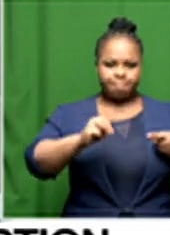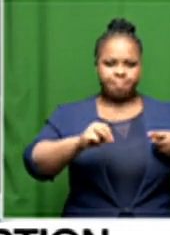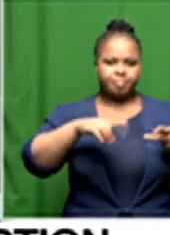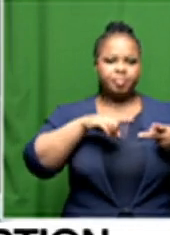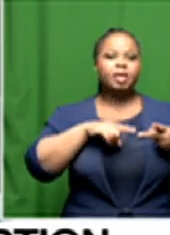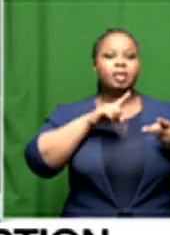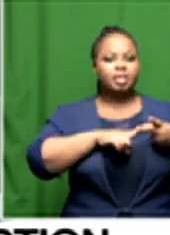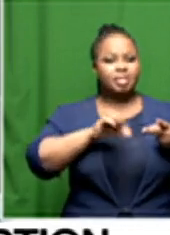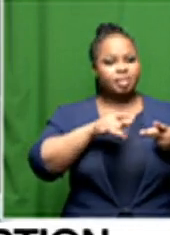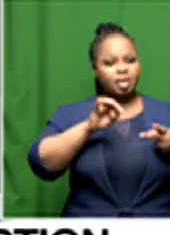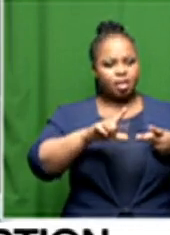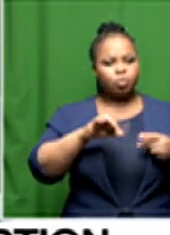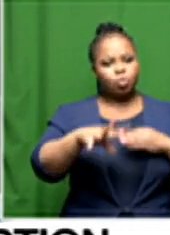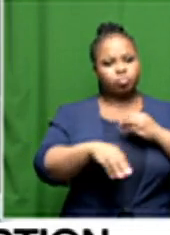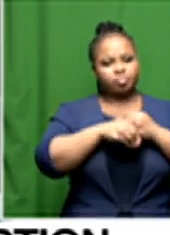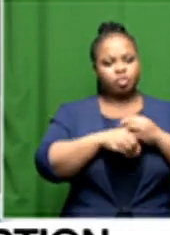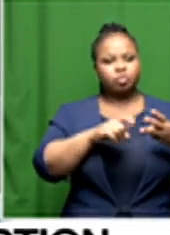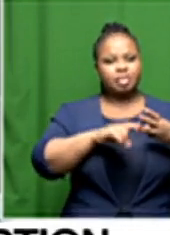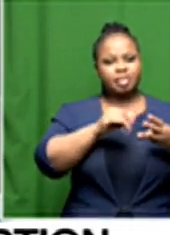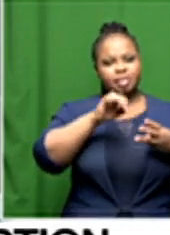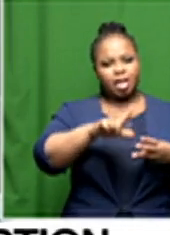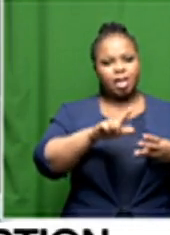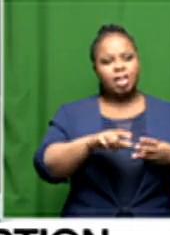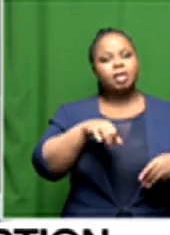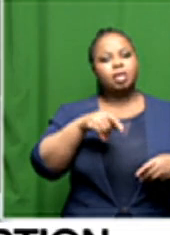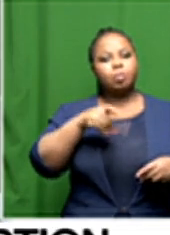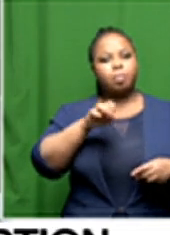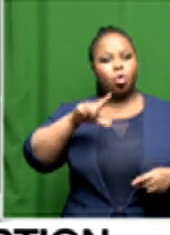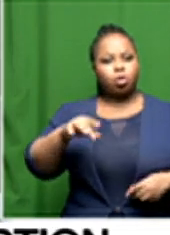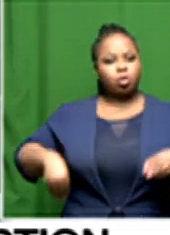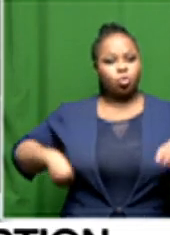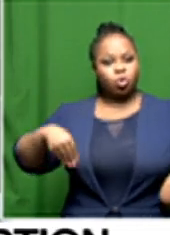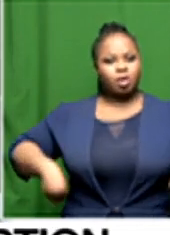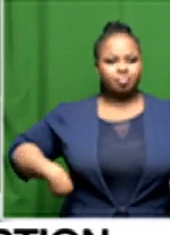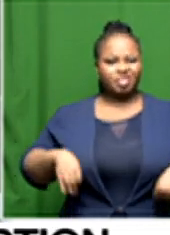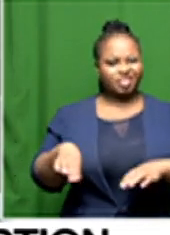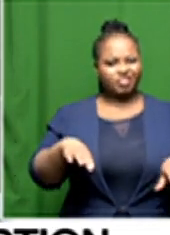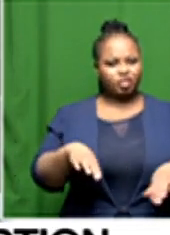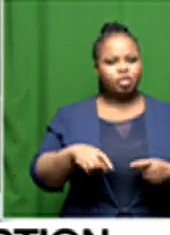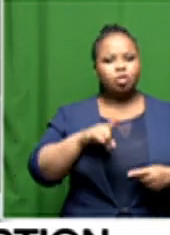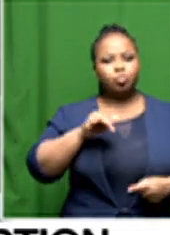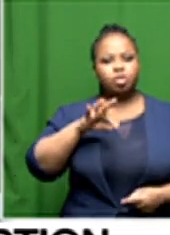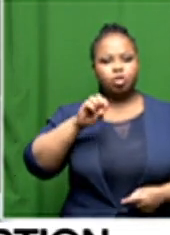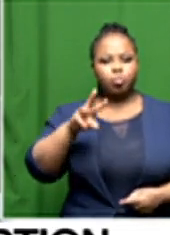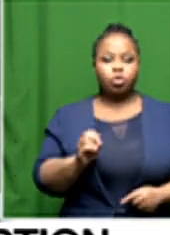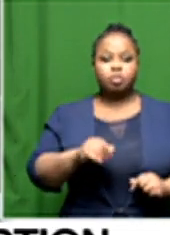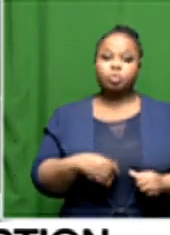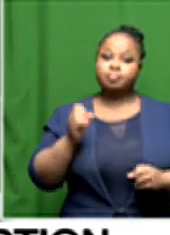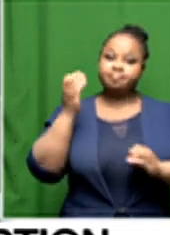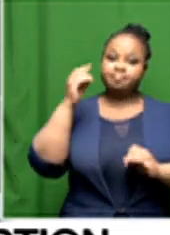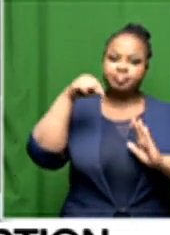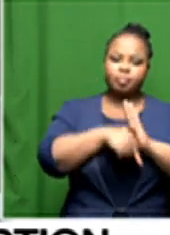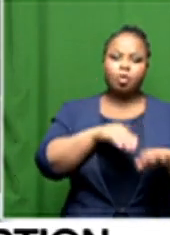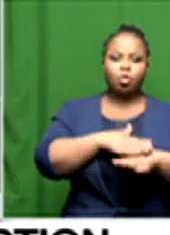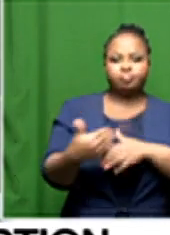der Stel. Added to this is Cecil John Rhodes, Paul Kruger's corrupt activities, and the Broederbond. For more, I spoke